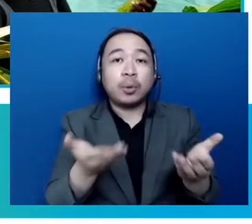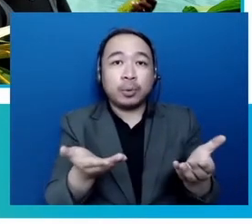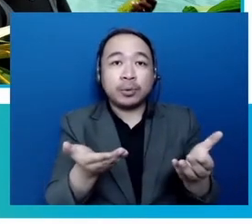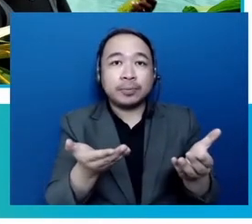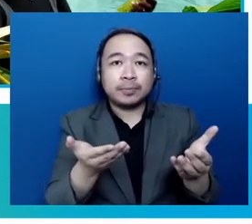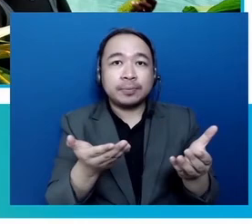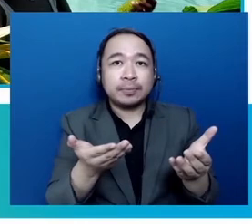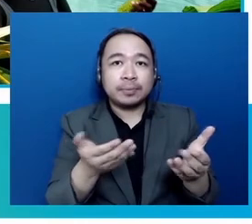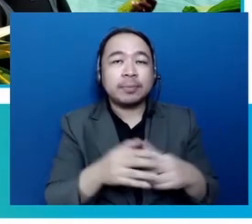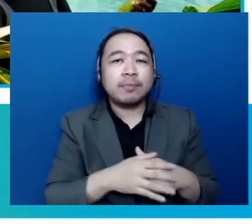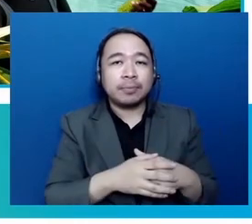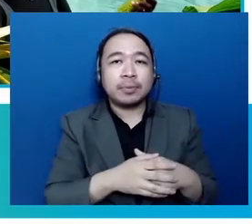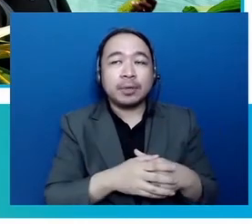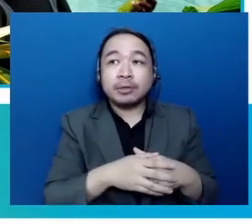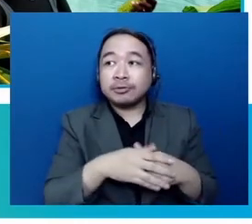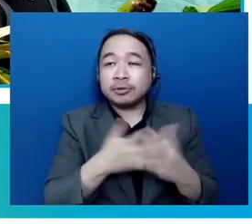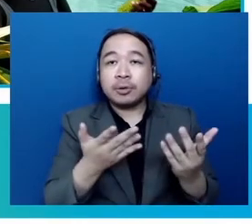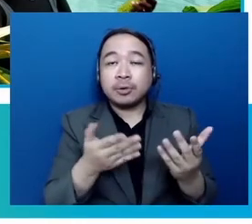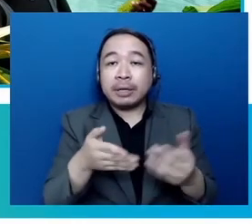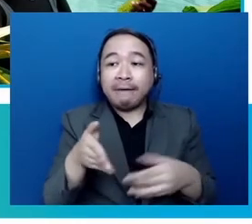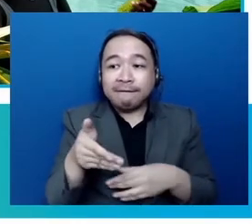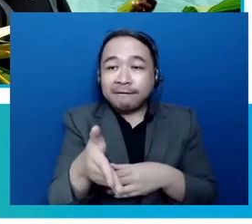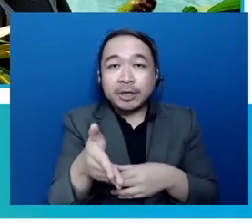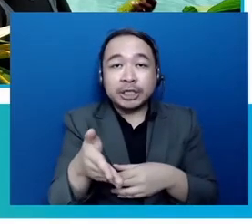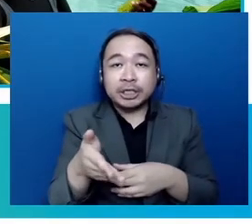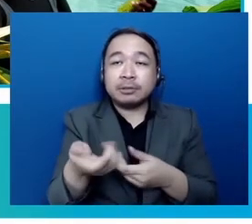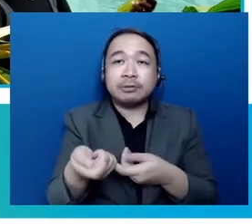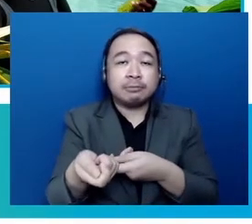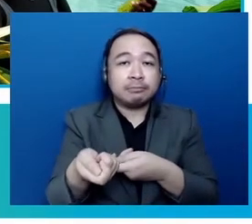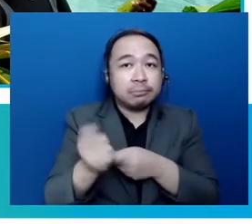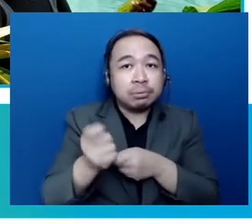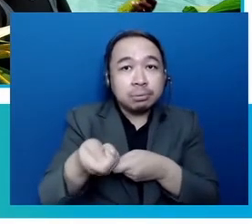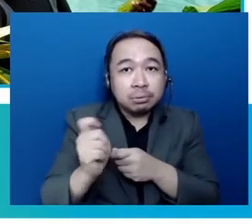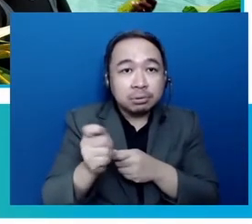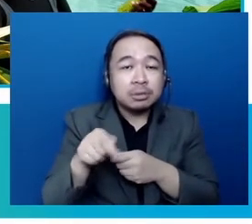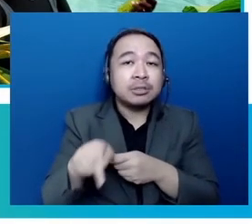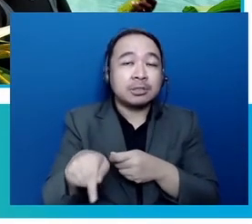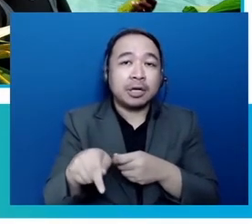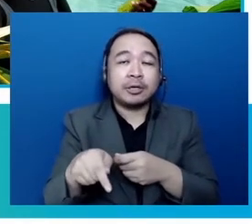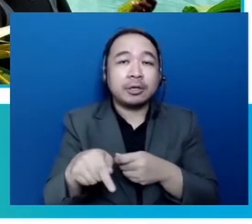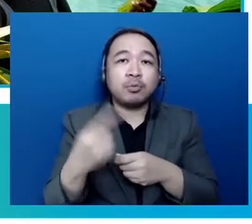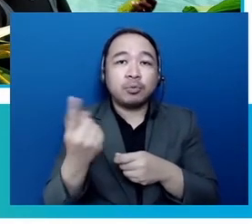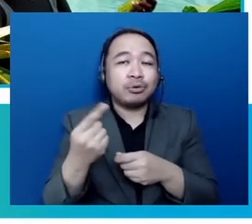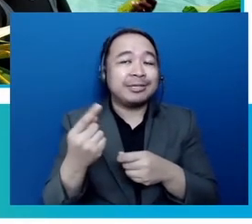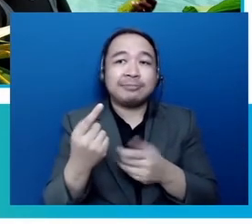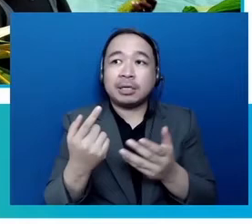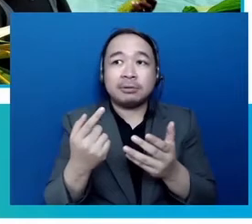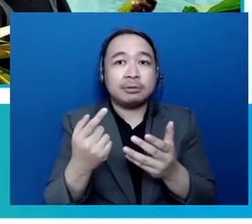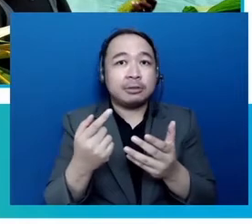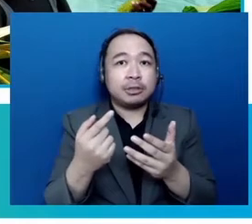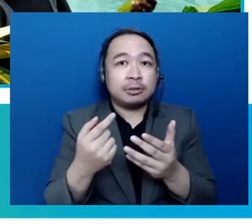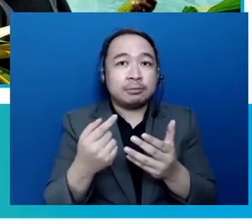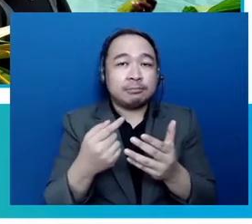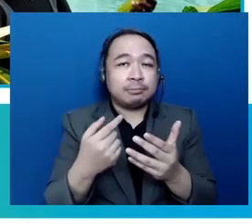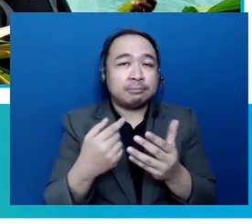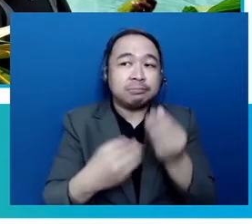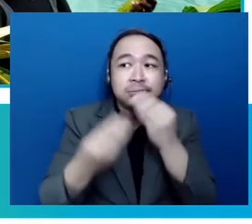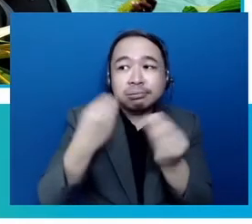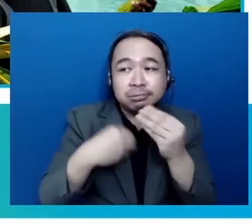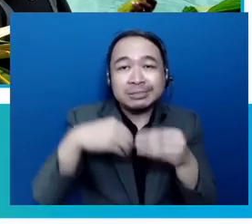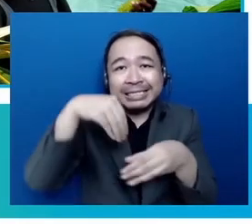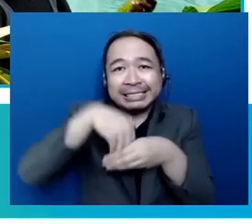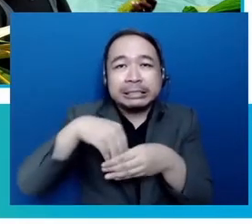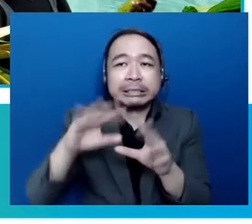Ringi. Fishing, gardening was mainly for household consumption, very low cash flows,